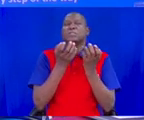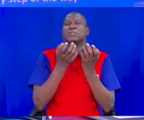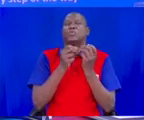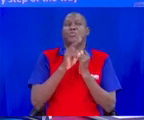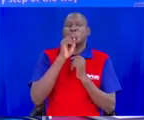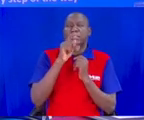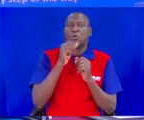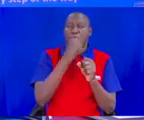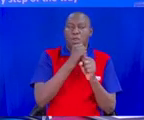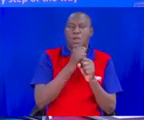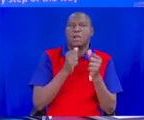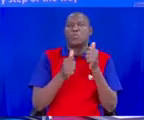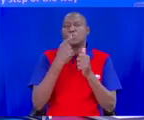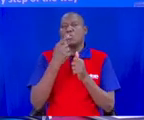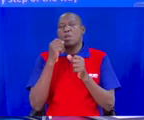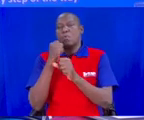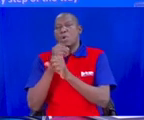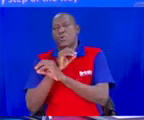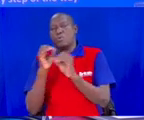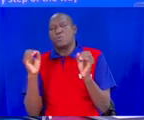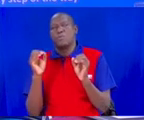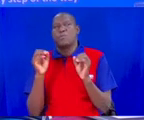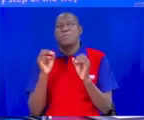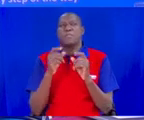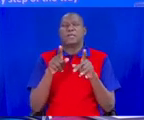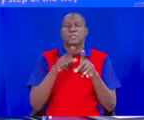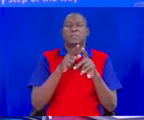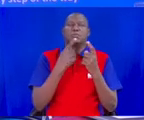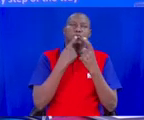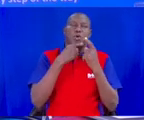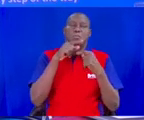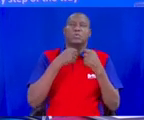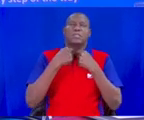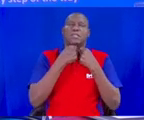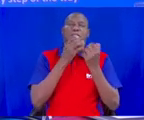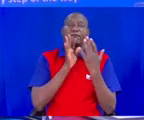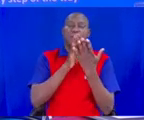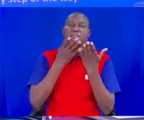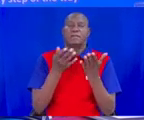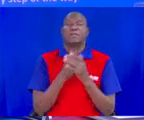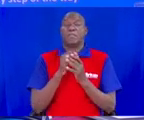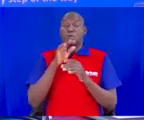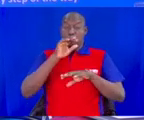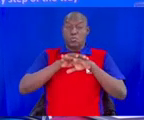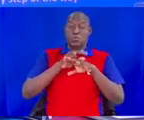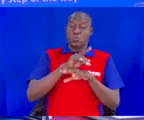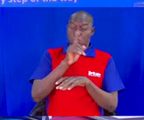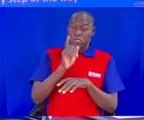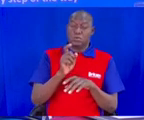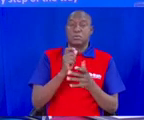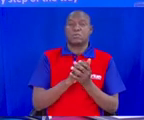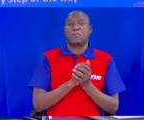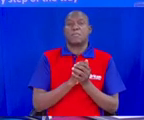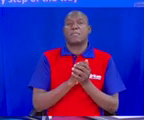ones are not. And as well, he's speaking to the challenges that we may face. It's a good question from Paul, and you will recall that